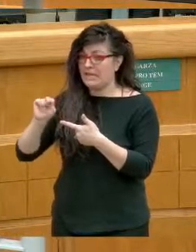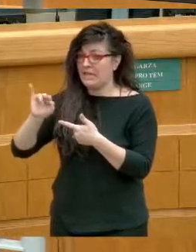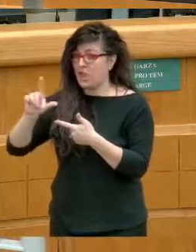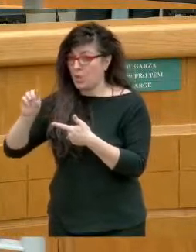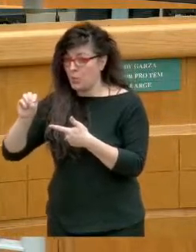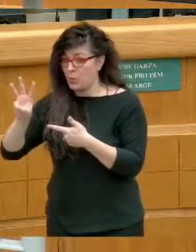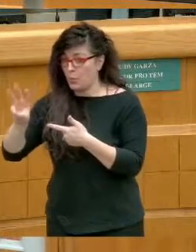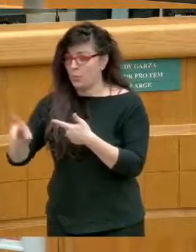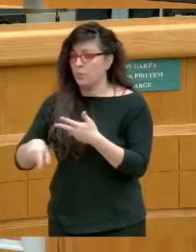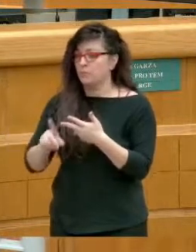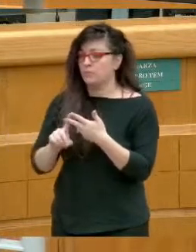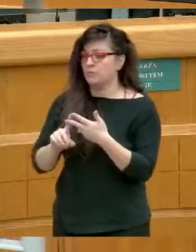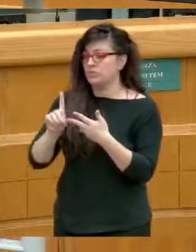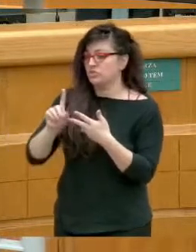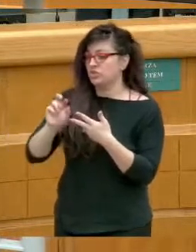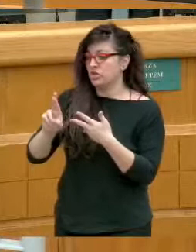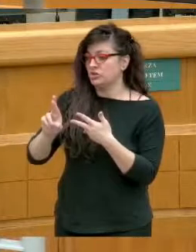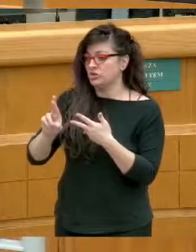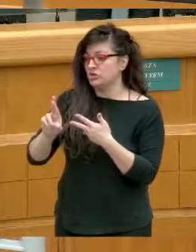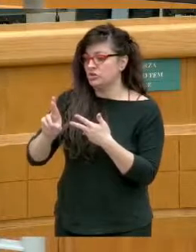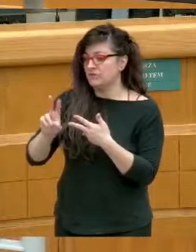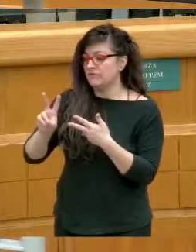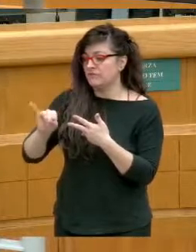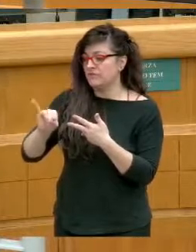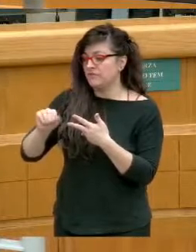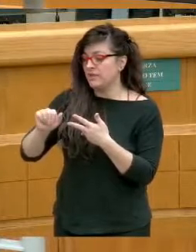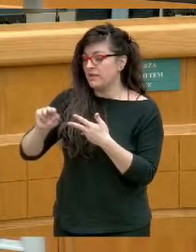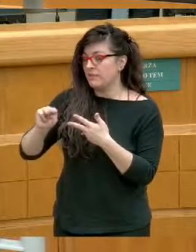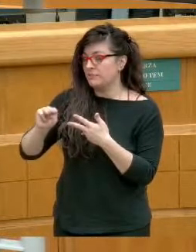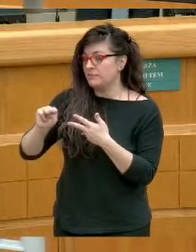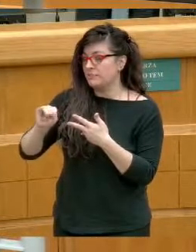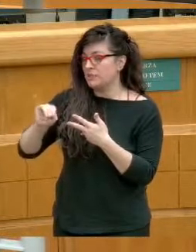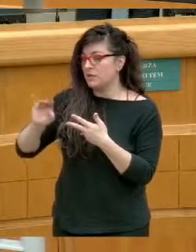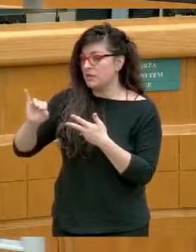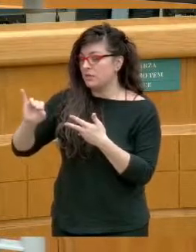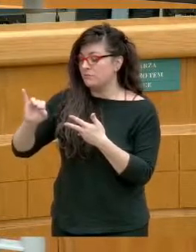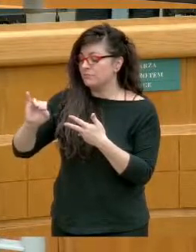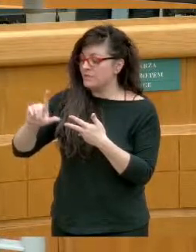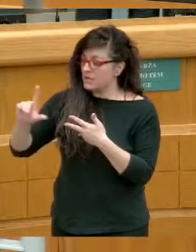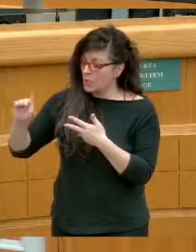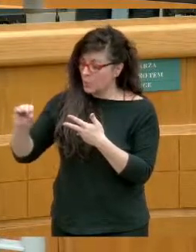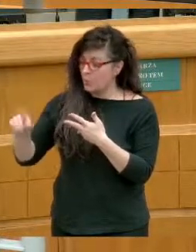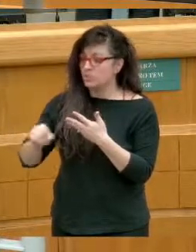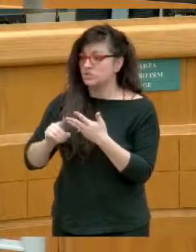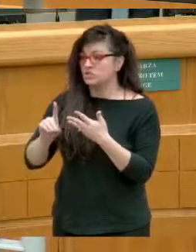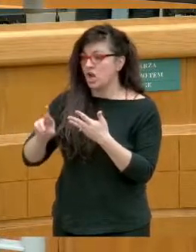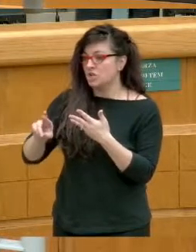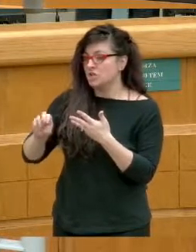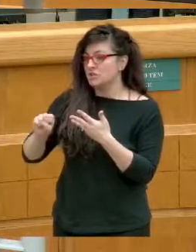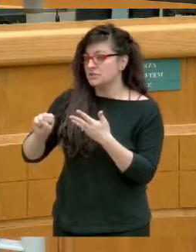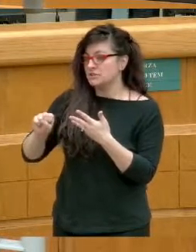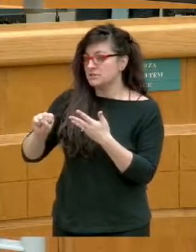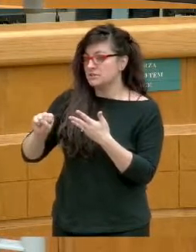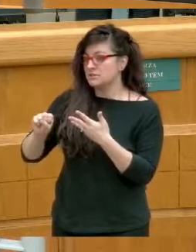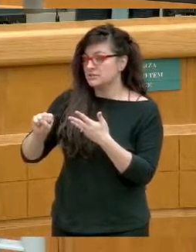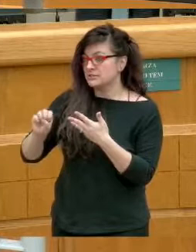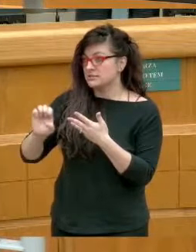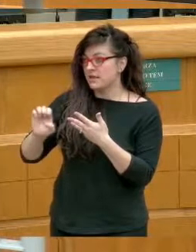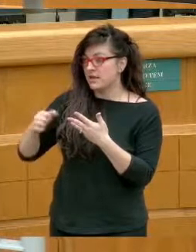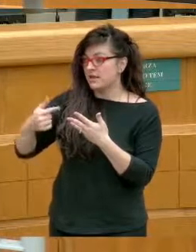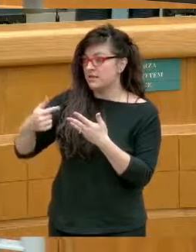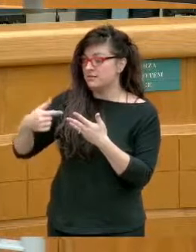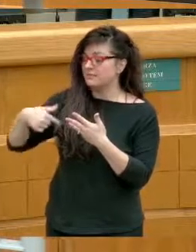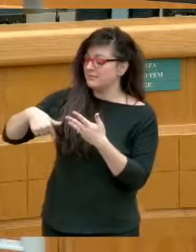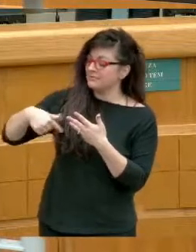Dr. Manilow, Dr. Villamil, and then Dr. Segal were the doctors from that center, so the